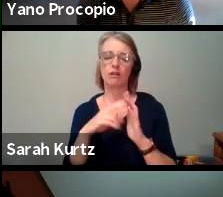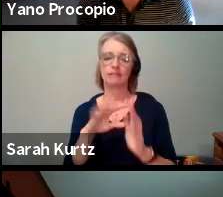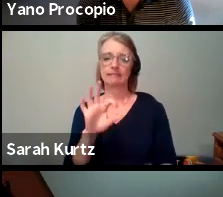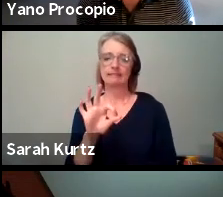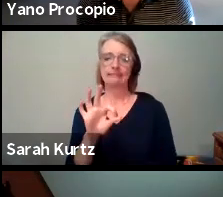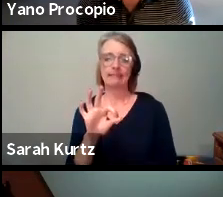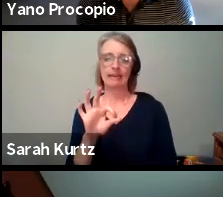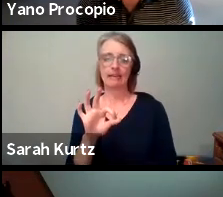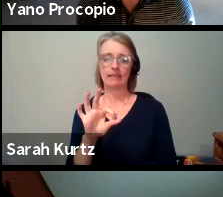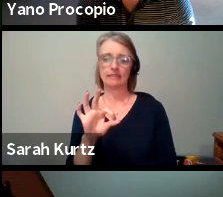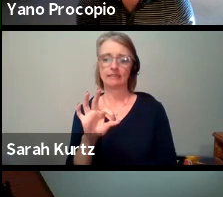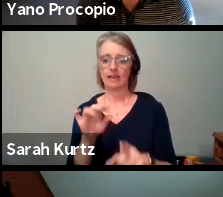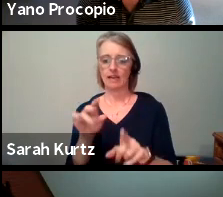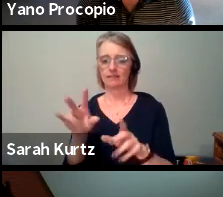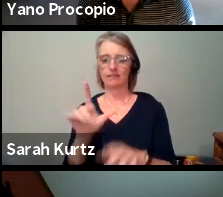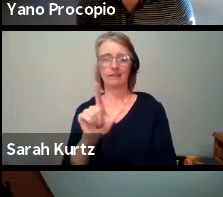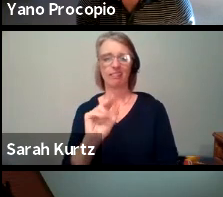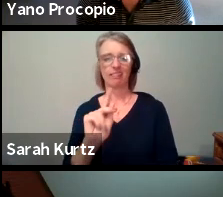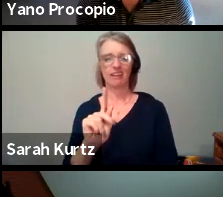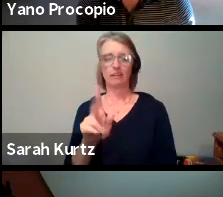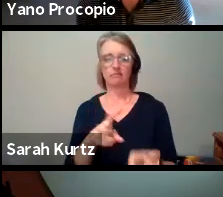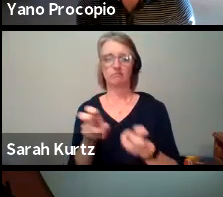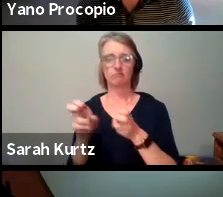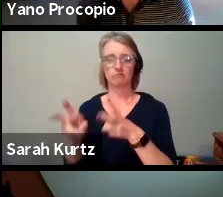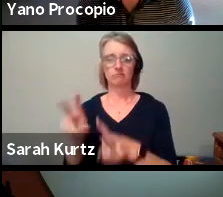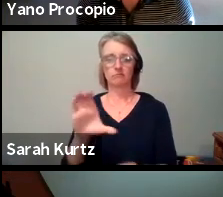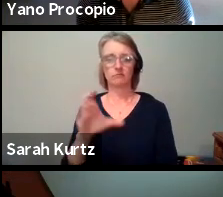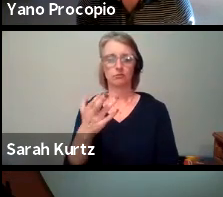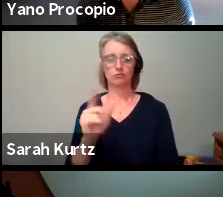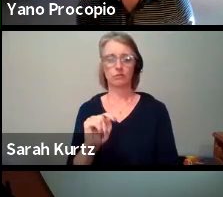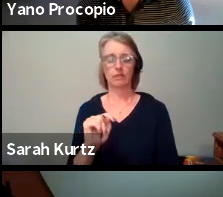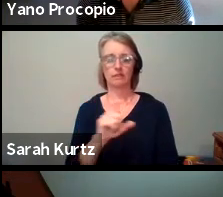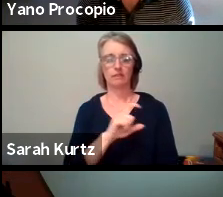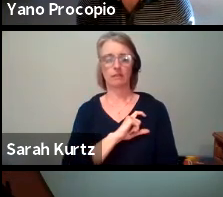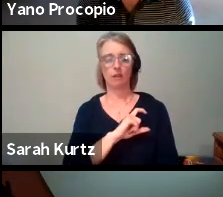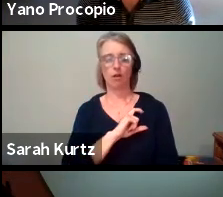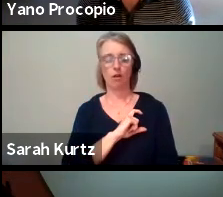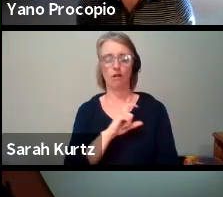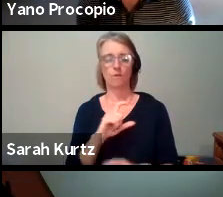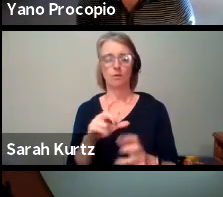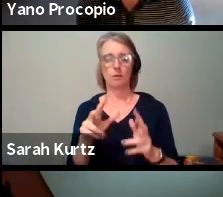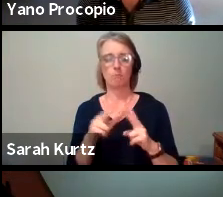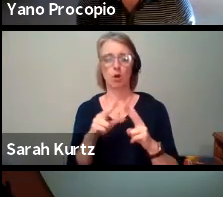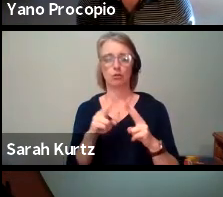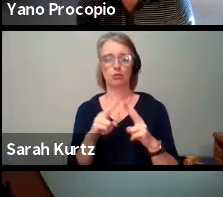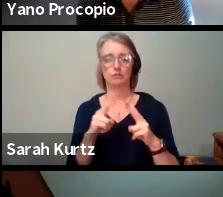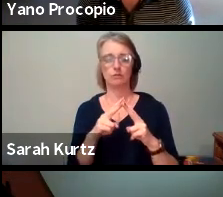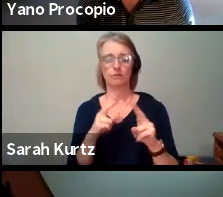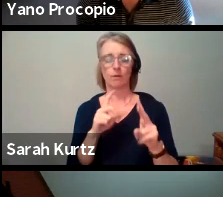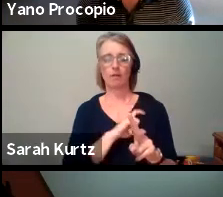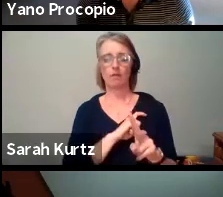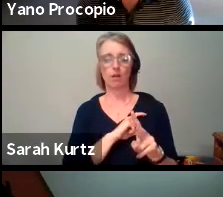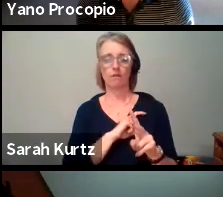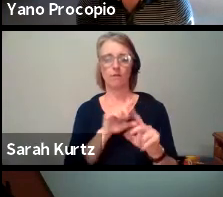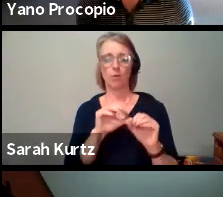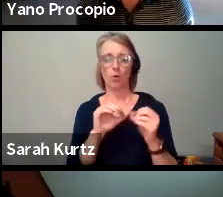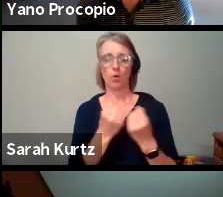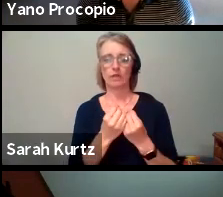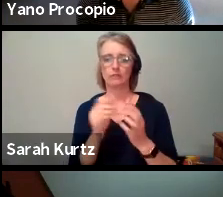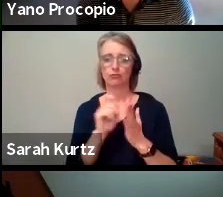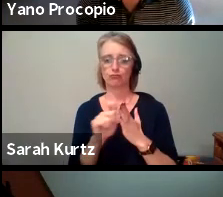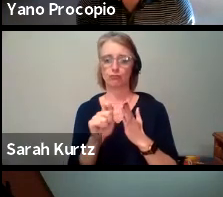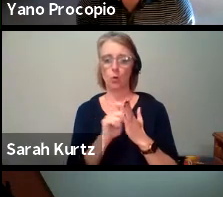Sir Robert Peel's, I put the link in there, law enforcement partnership. It even came from a law enforcement